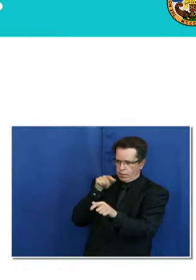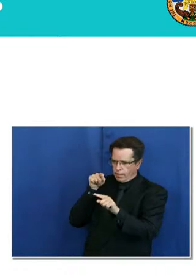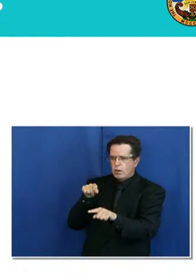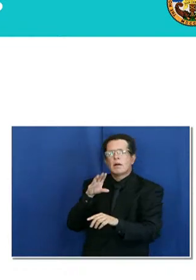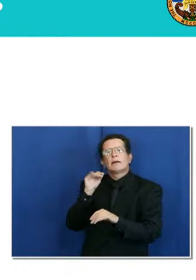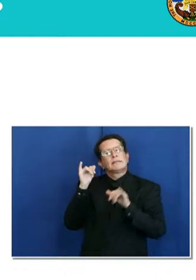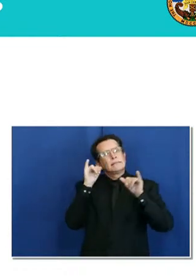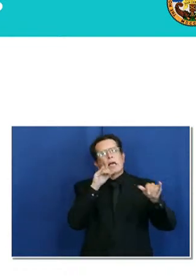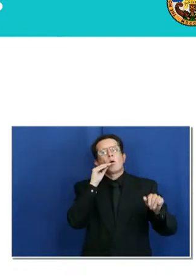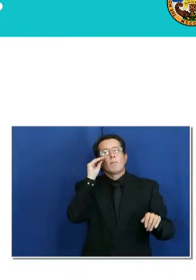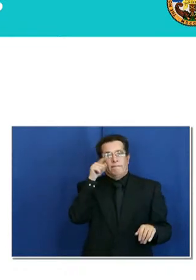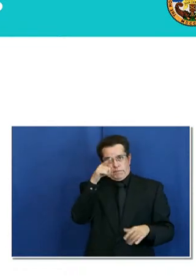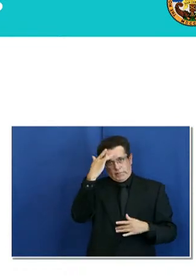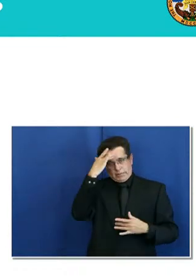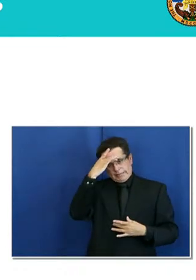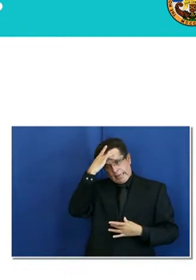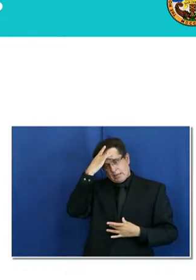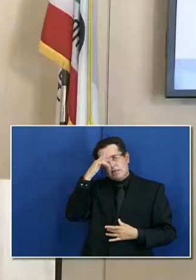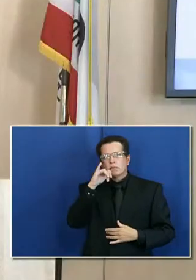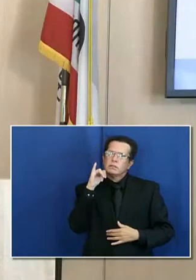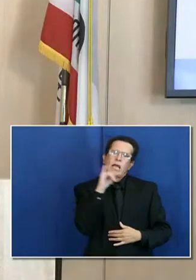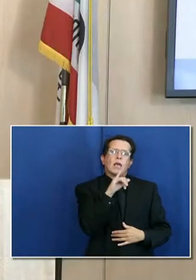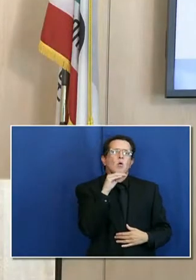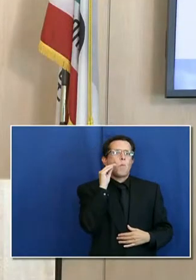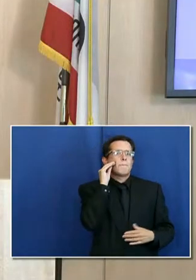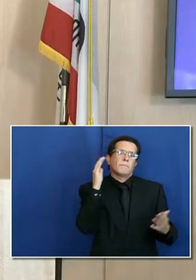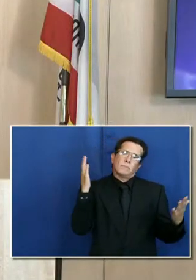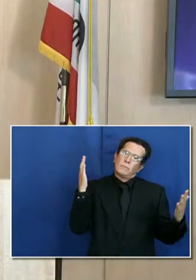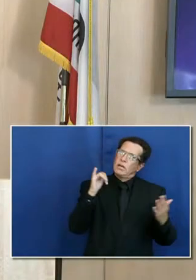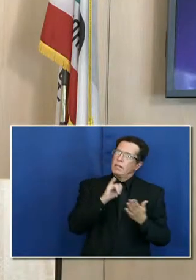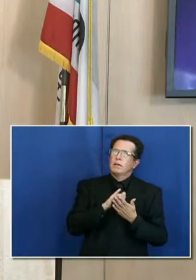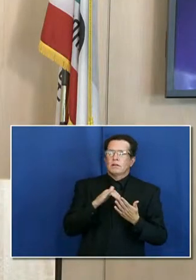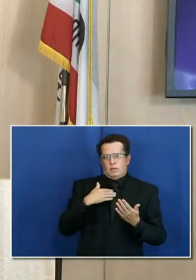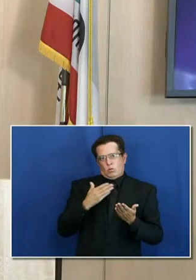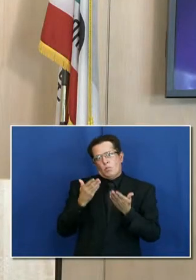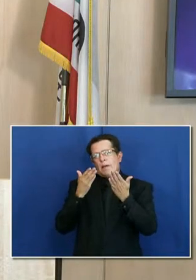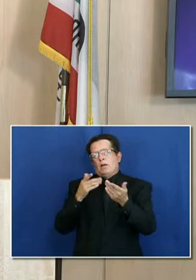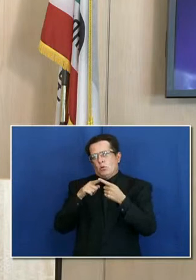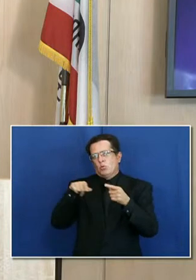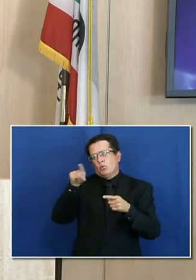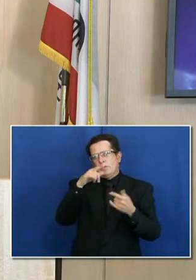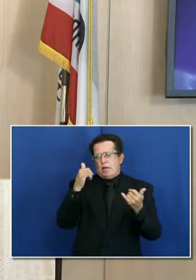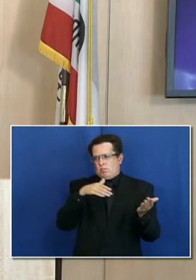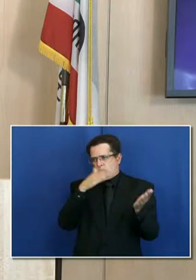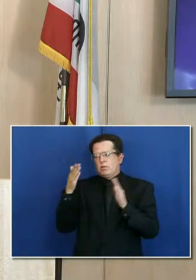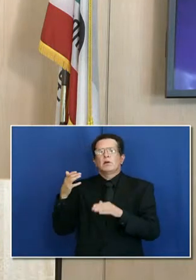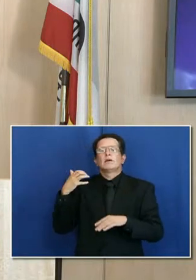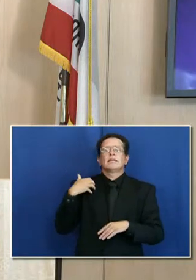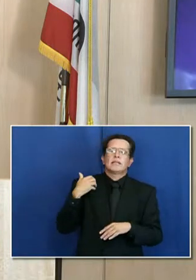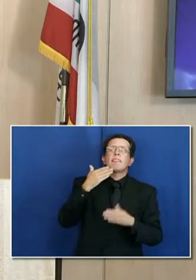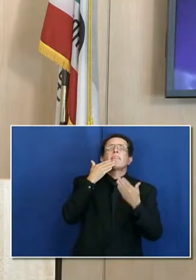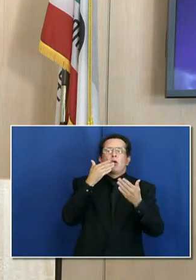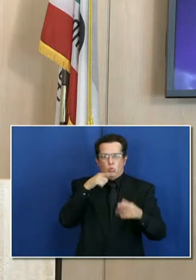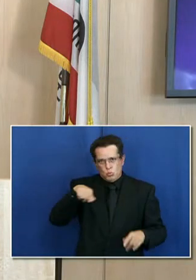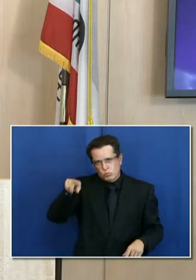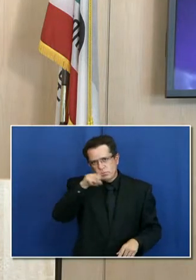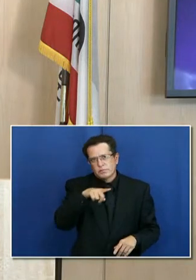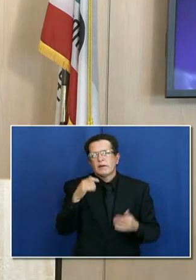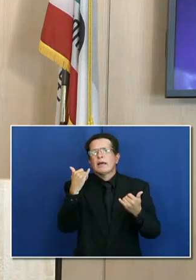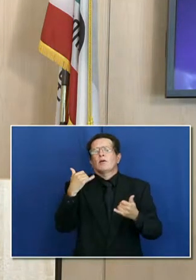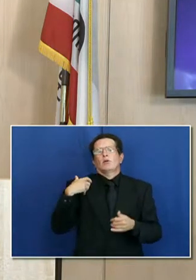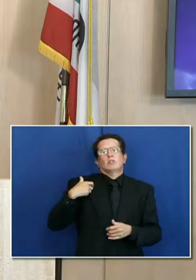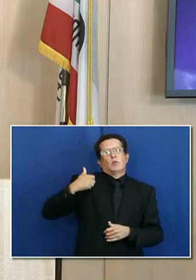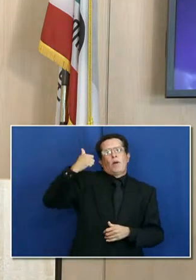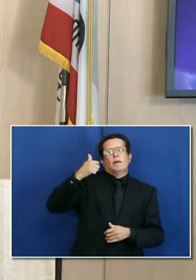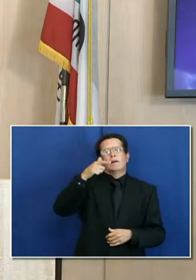sick. Thank you so much again. Now please welcome back to the podium Chairman Greg Cox. Thank you.